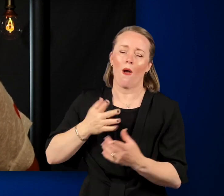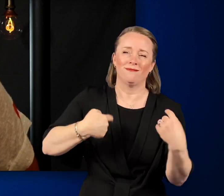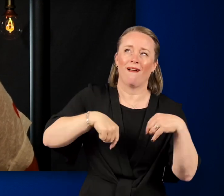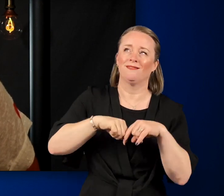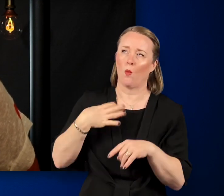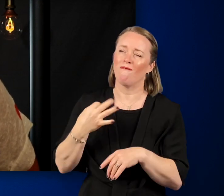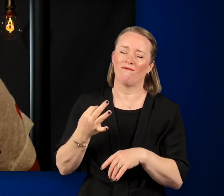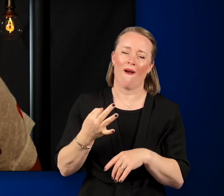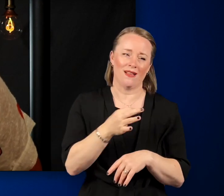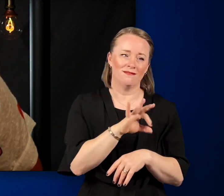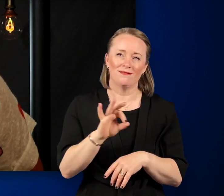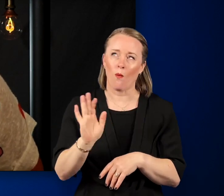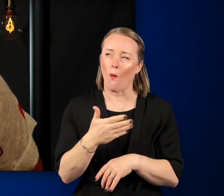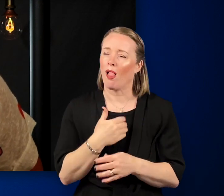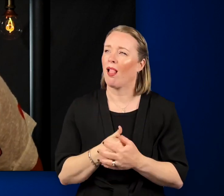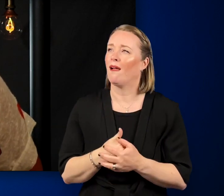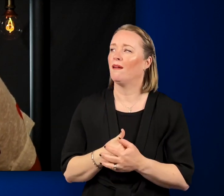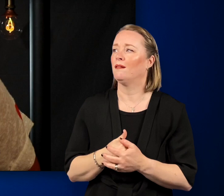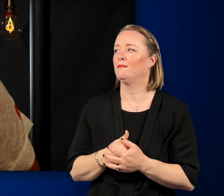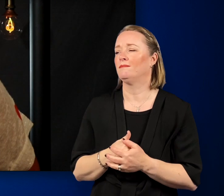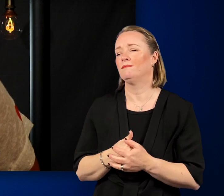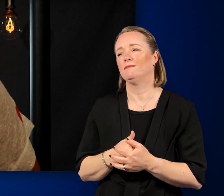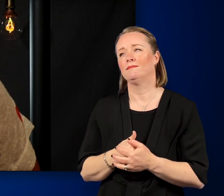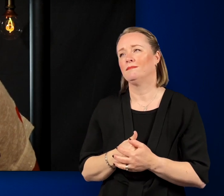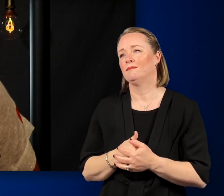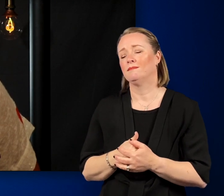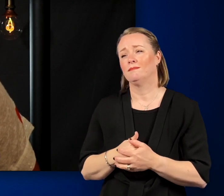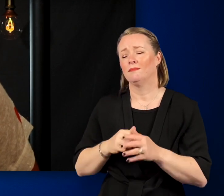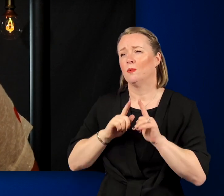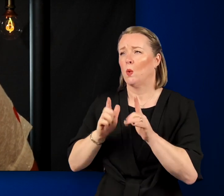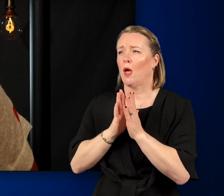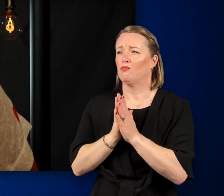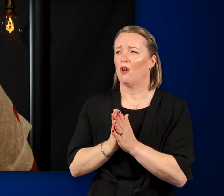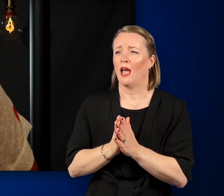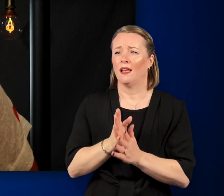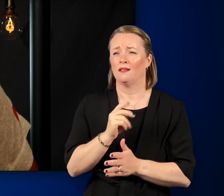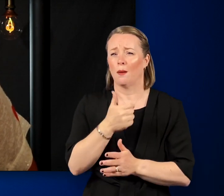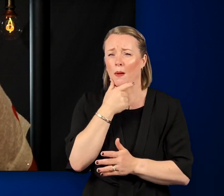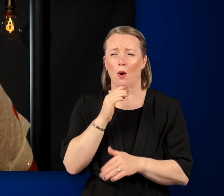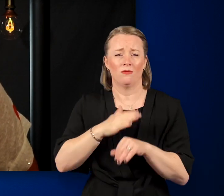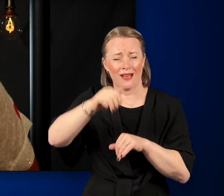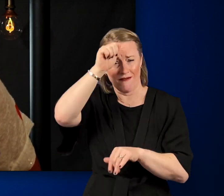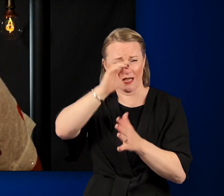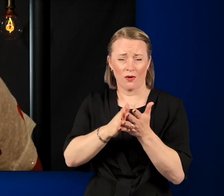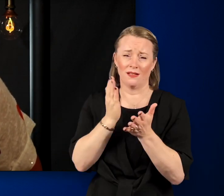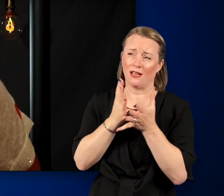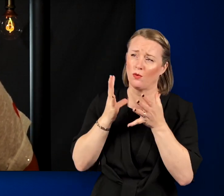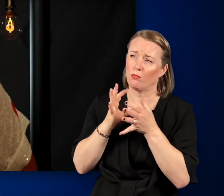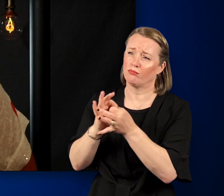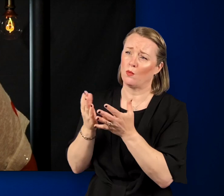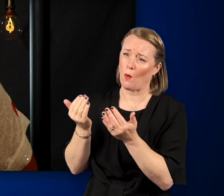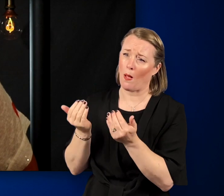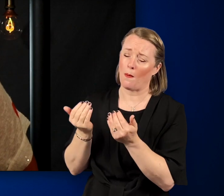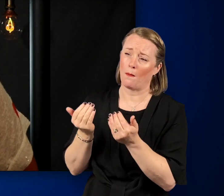Lord, if we have never known what it means to be welcomed into your presence, Lord, we ask your